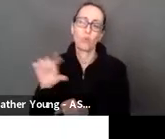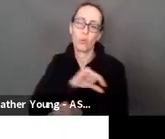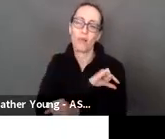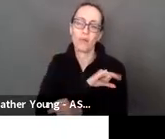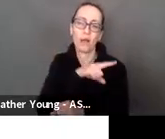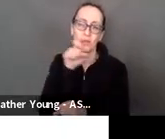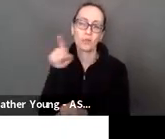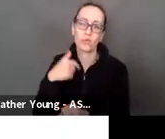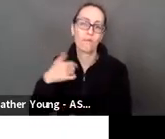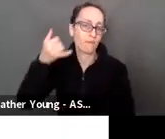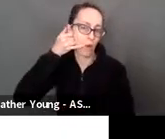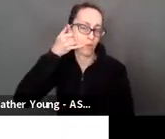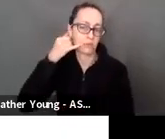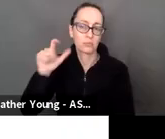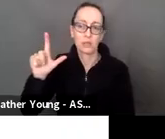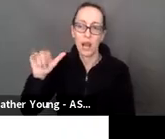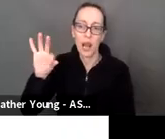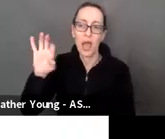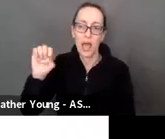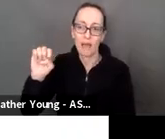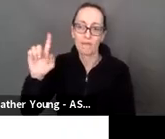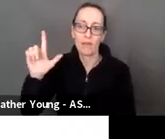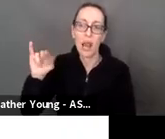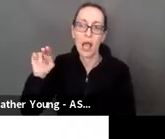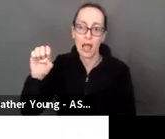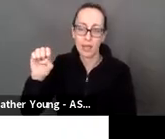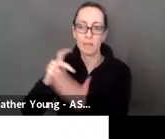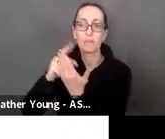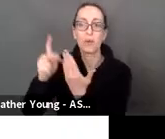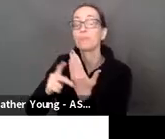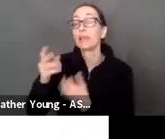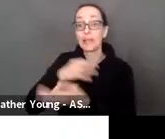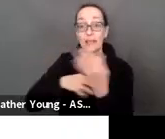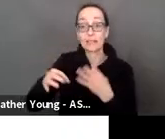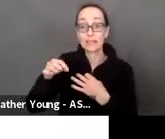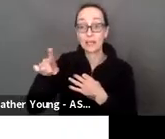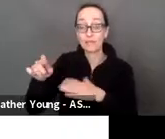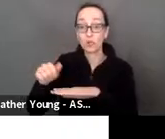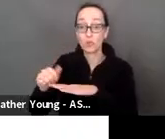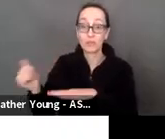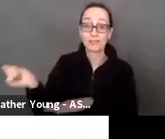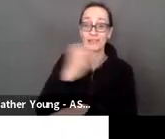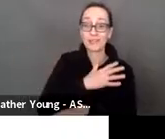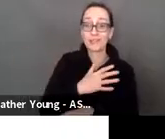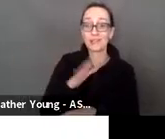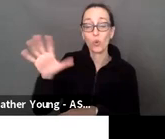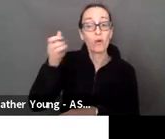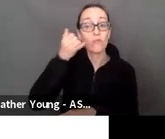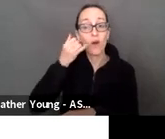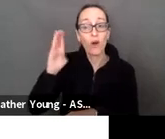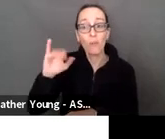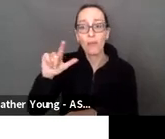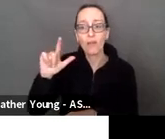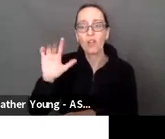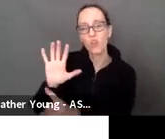have a phone. We would just, instead of you sending in an actual phone bill, it would just look a